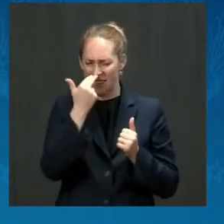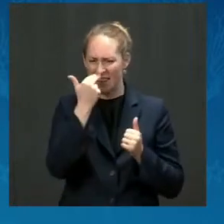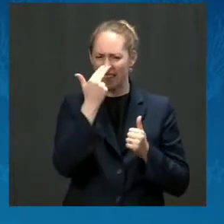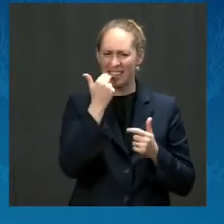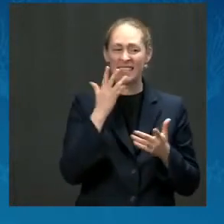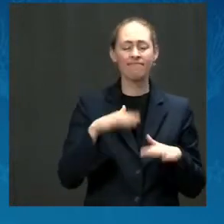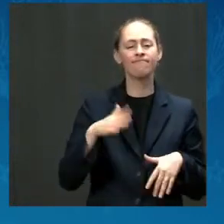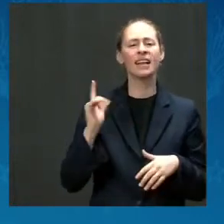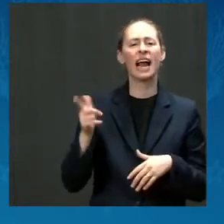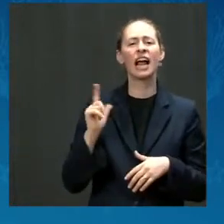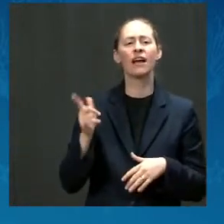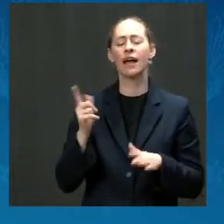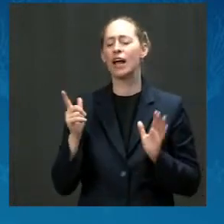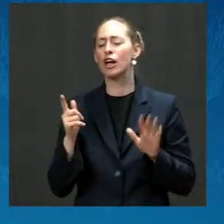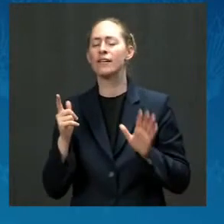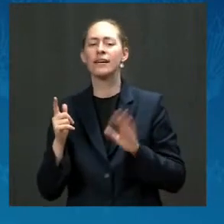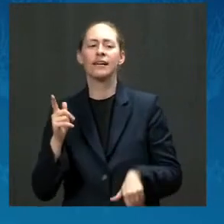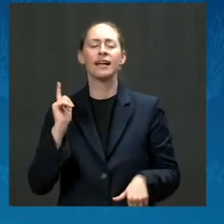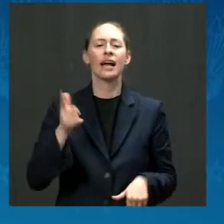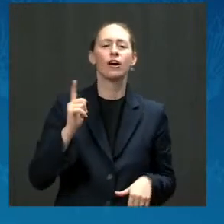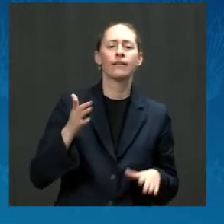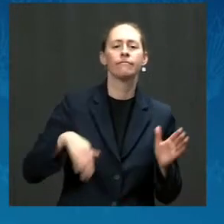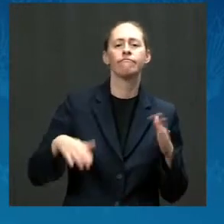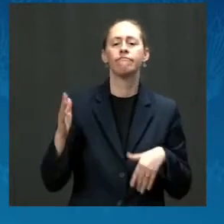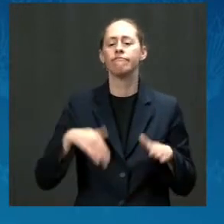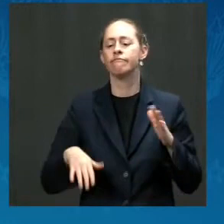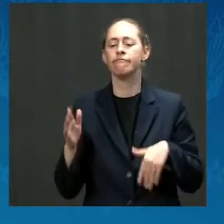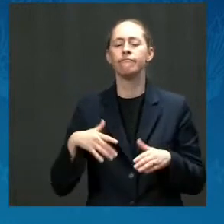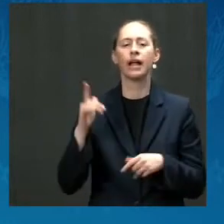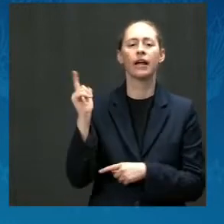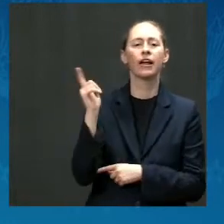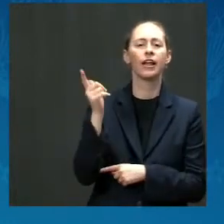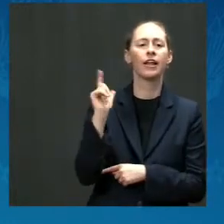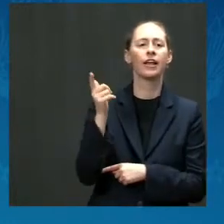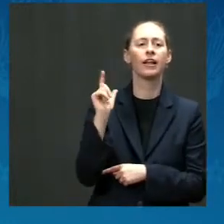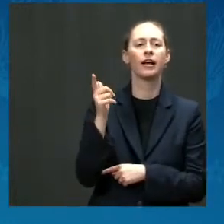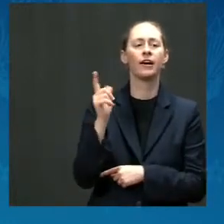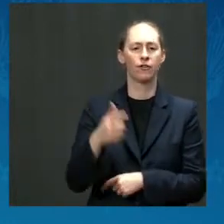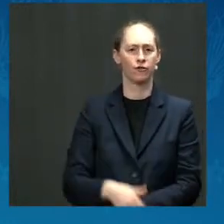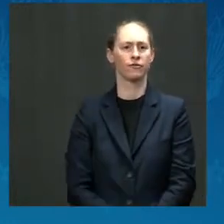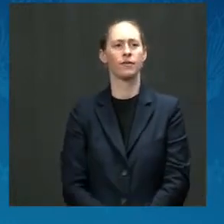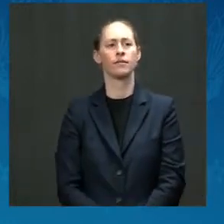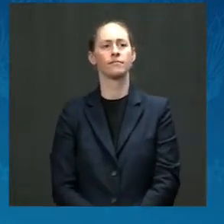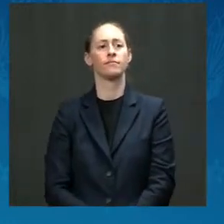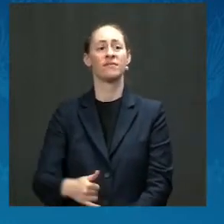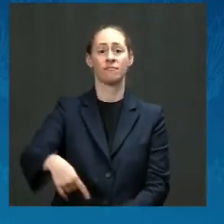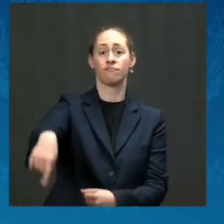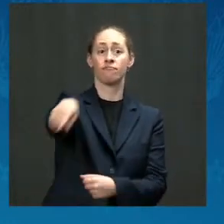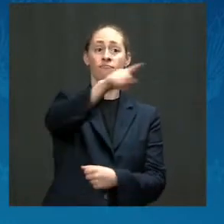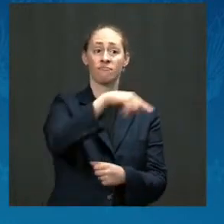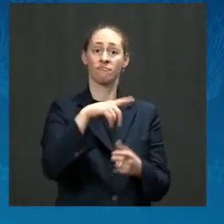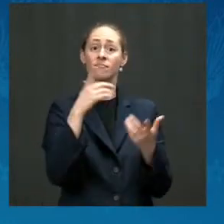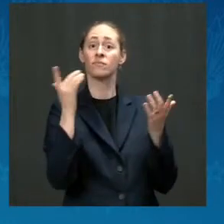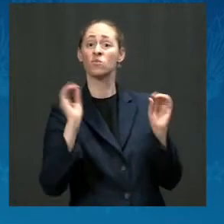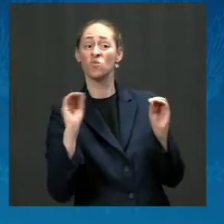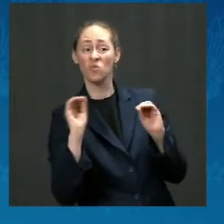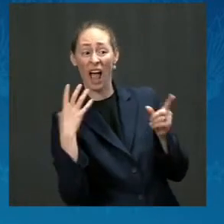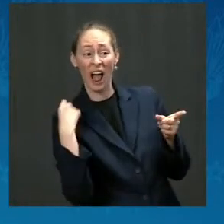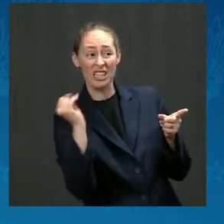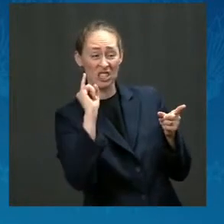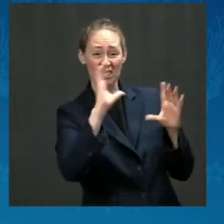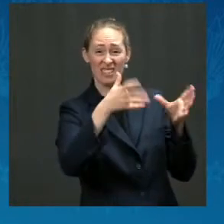that. And people without health insurance could continue to suffer. And that is why we